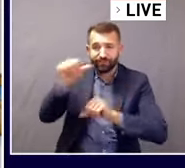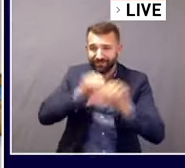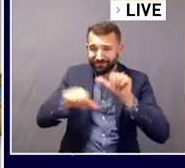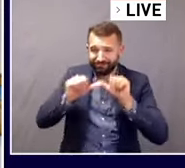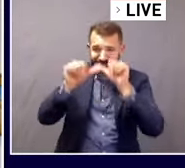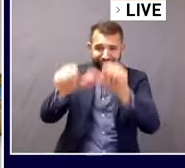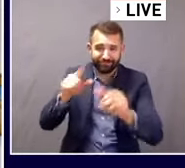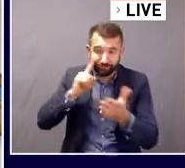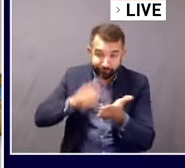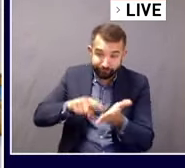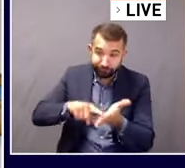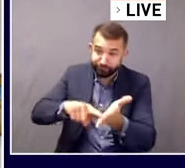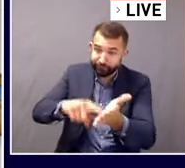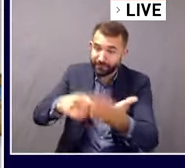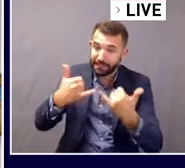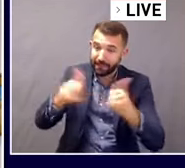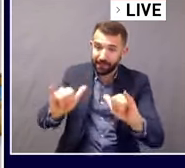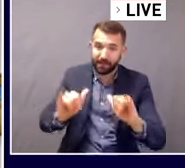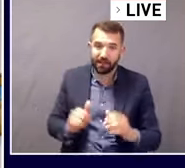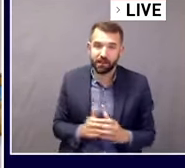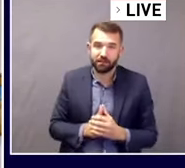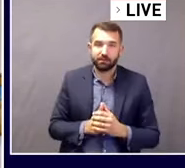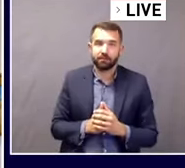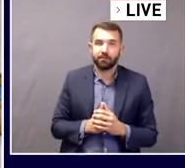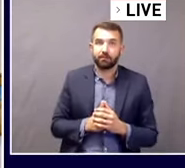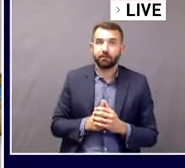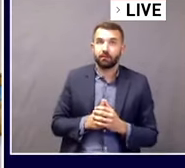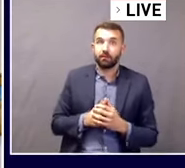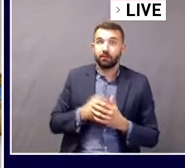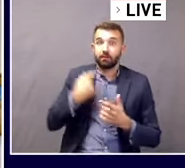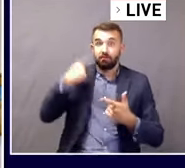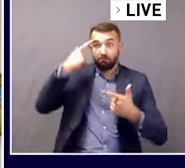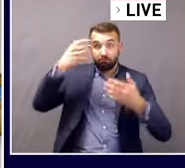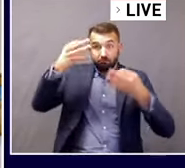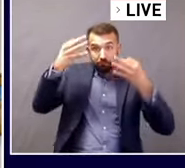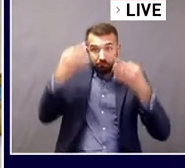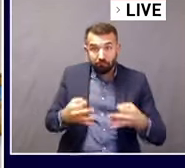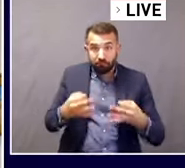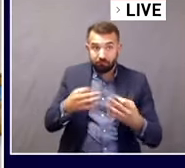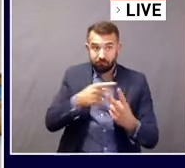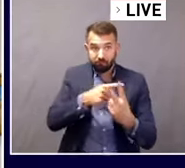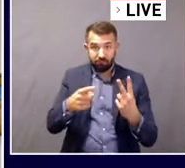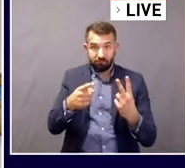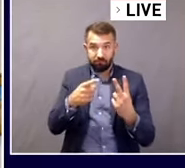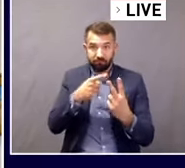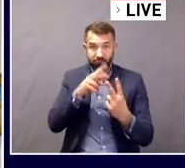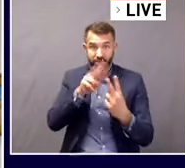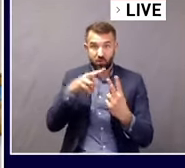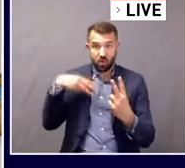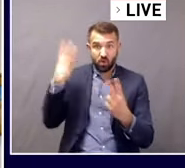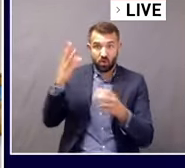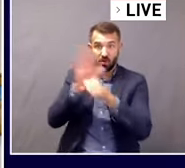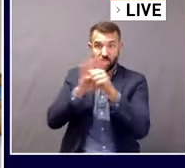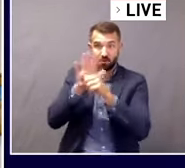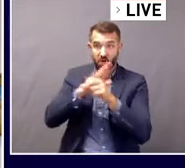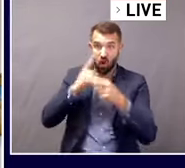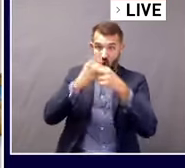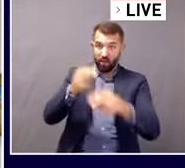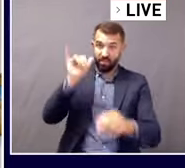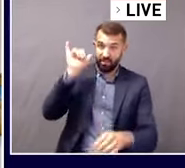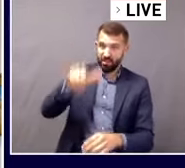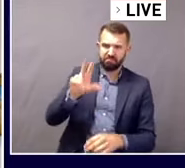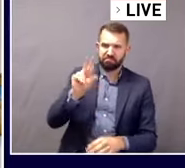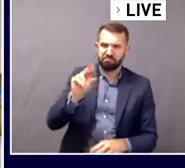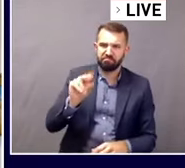don't think we can immediately conclude that either of those 2 cases in Washington County fits into that category. But is the state continuing